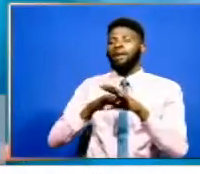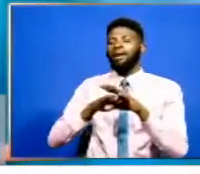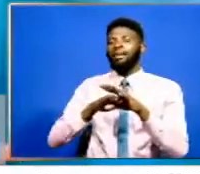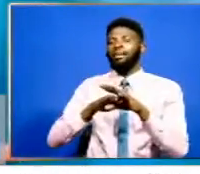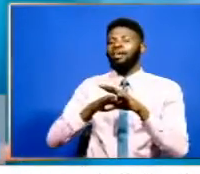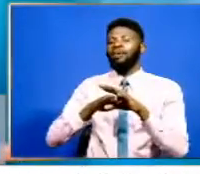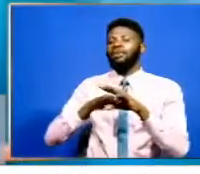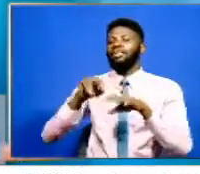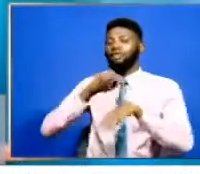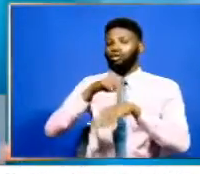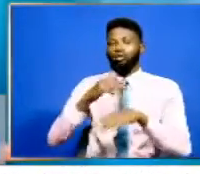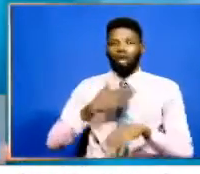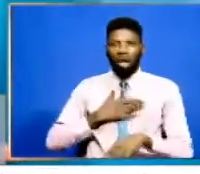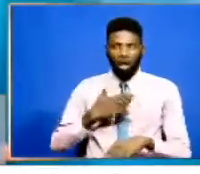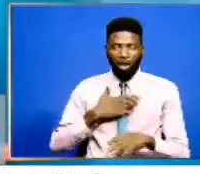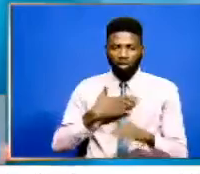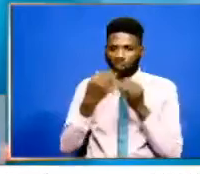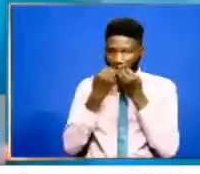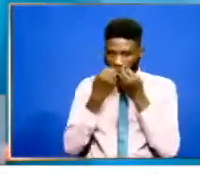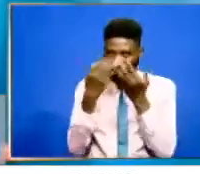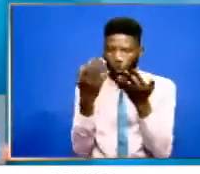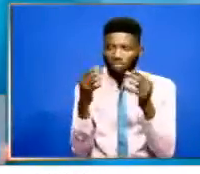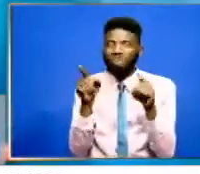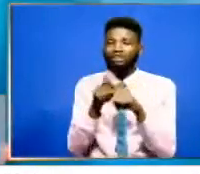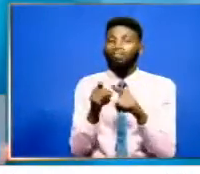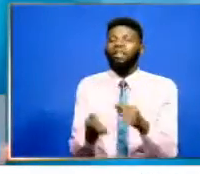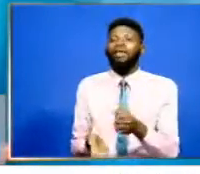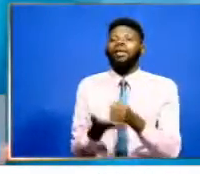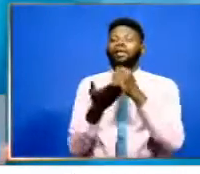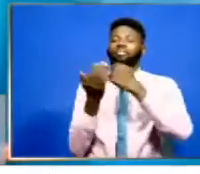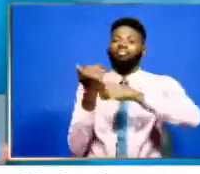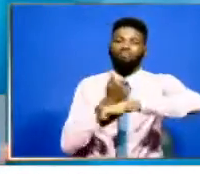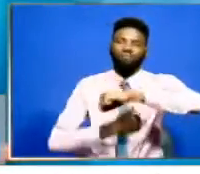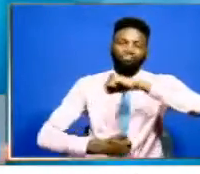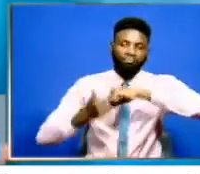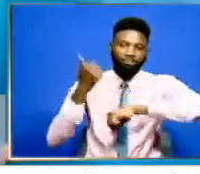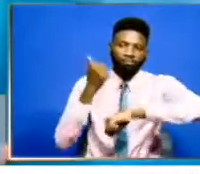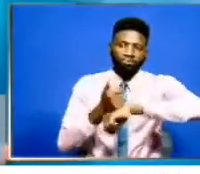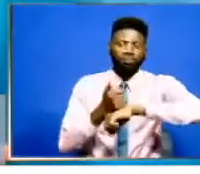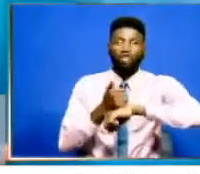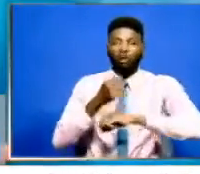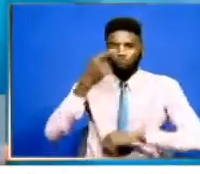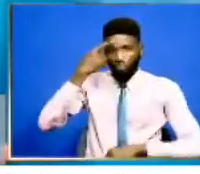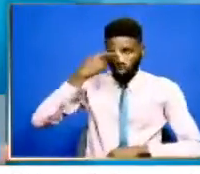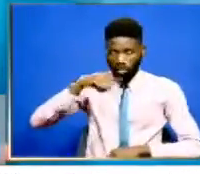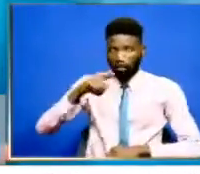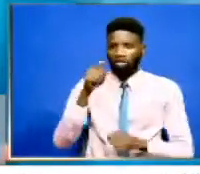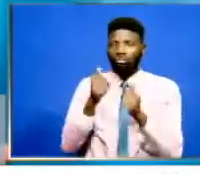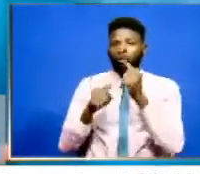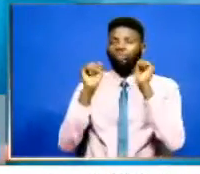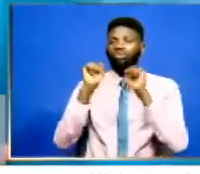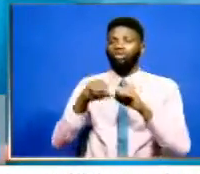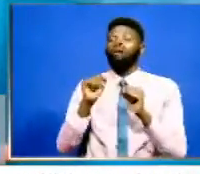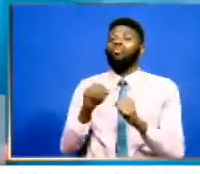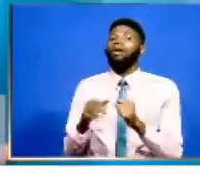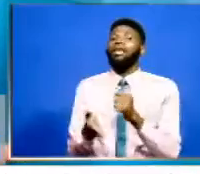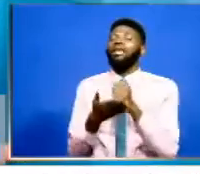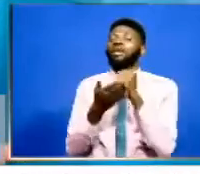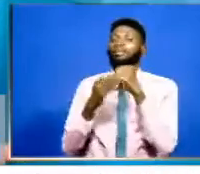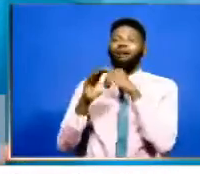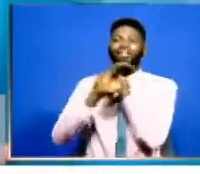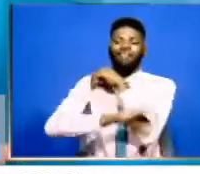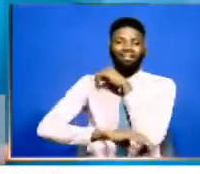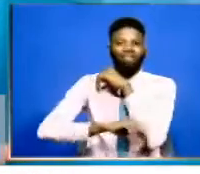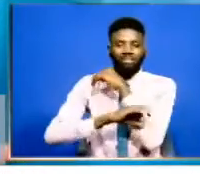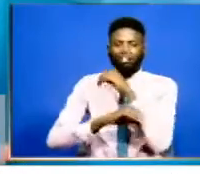to set up, to establish some policies that really can help the countries to move